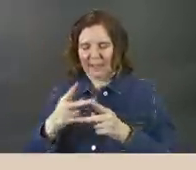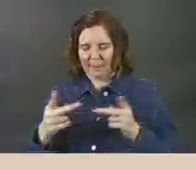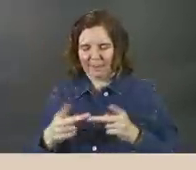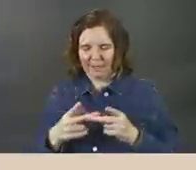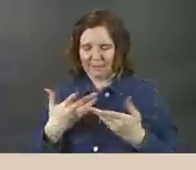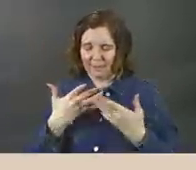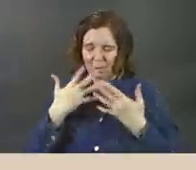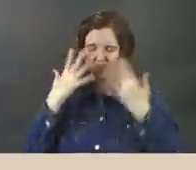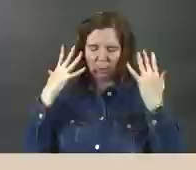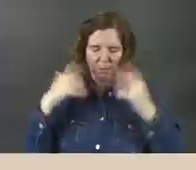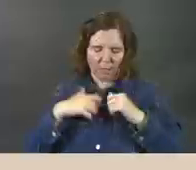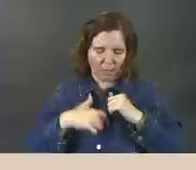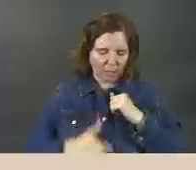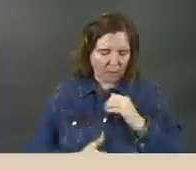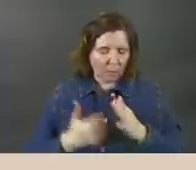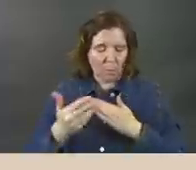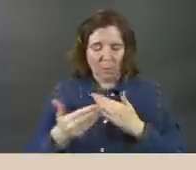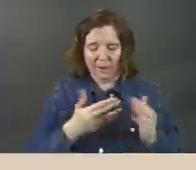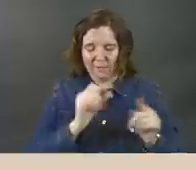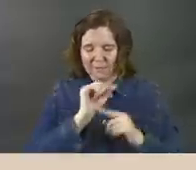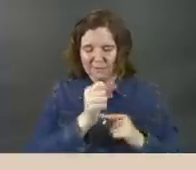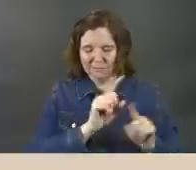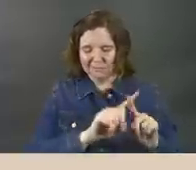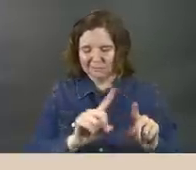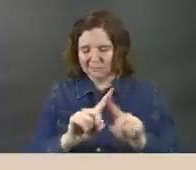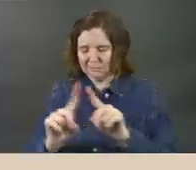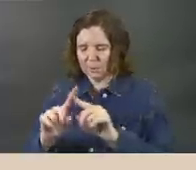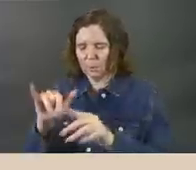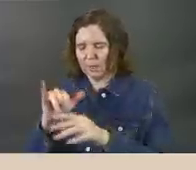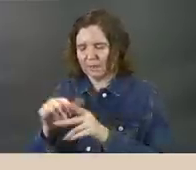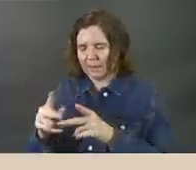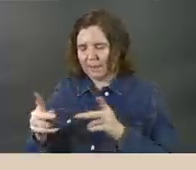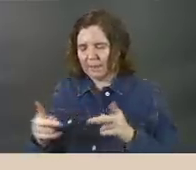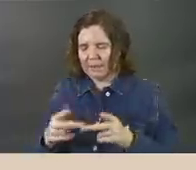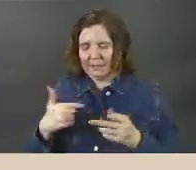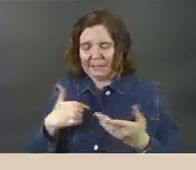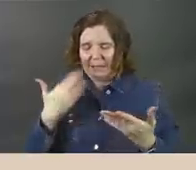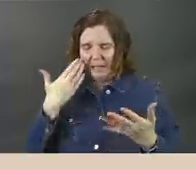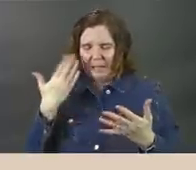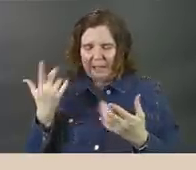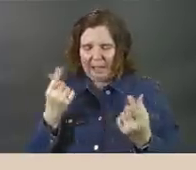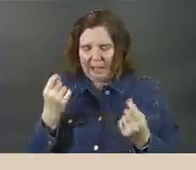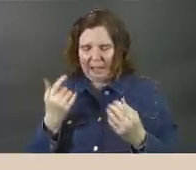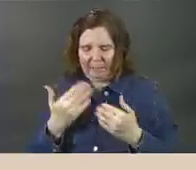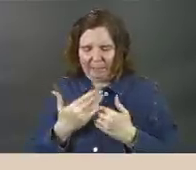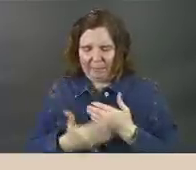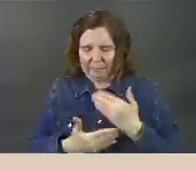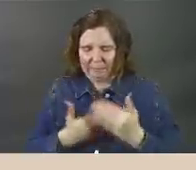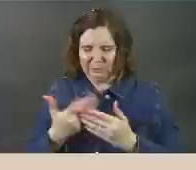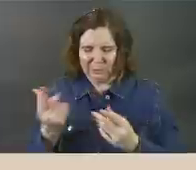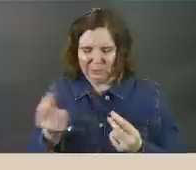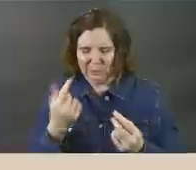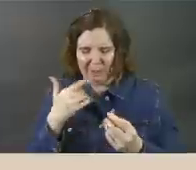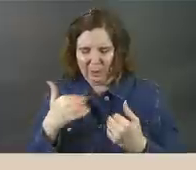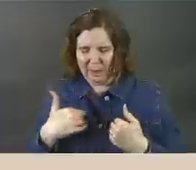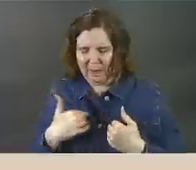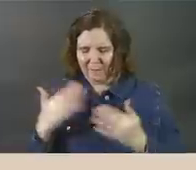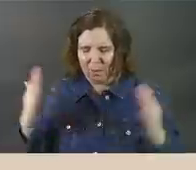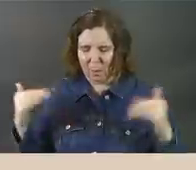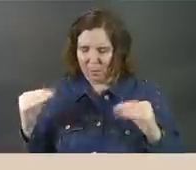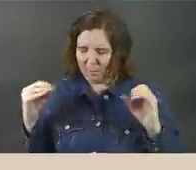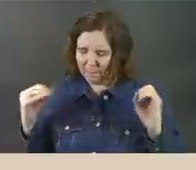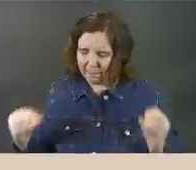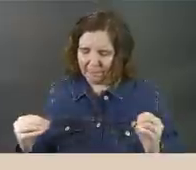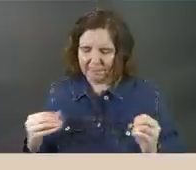place of overwhelming, whatever it is, God, we're in that place of, I don't know what I'm moving forward to. I don't have the